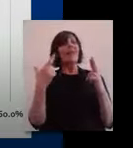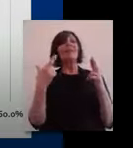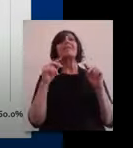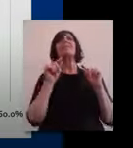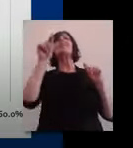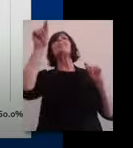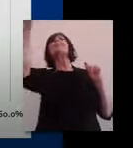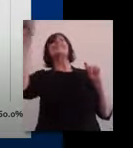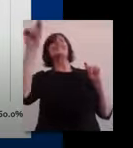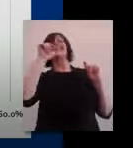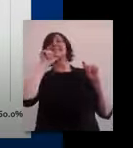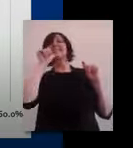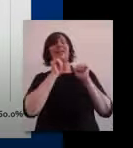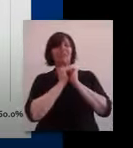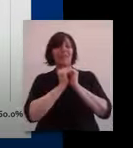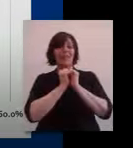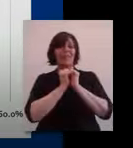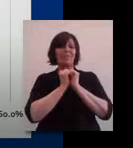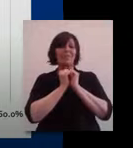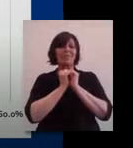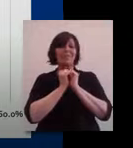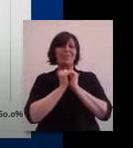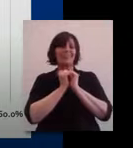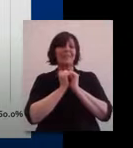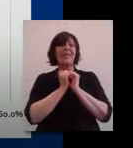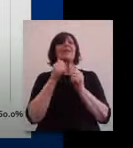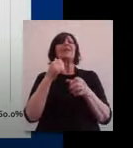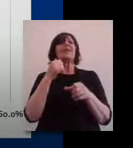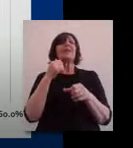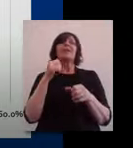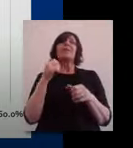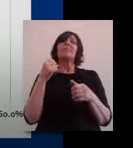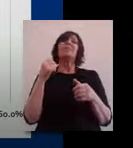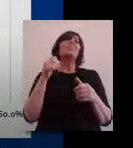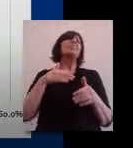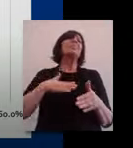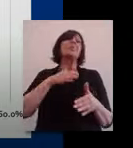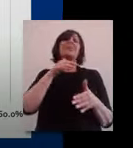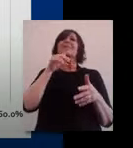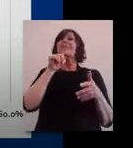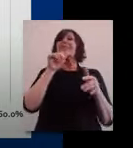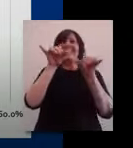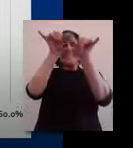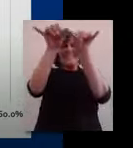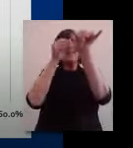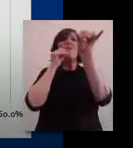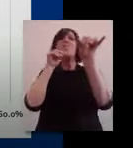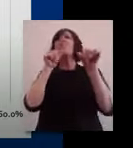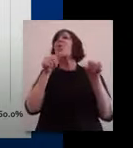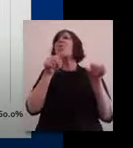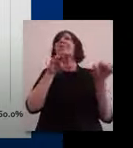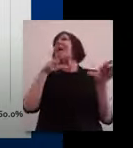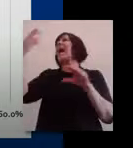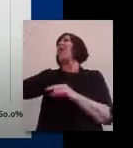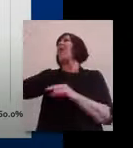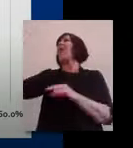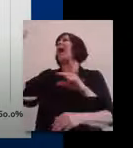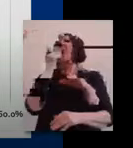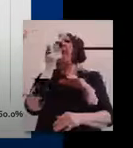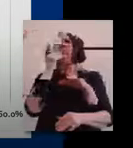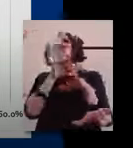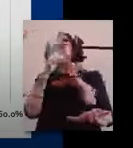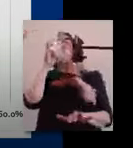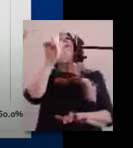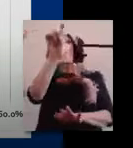that and we're making sure that they don't have to go out and get food or their prescriptions without having to go out,